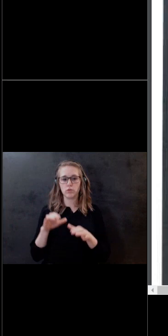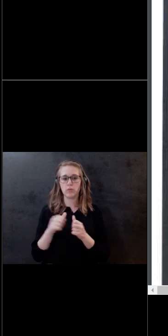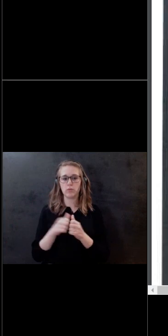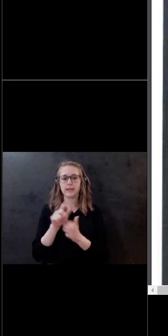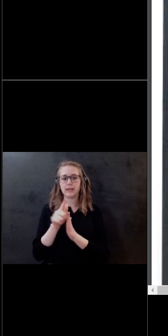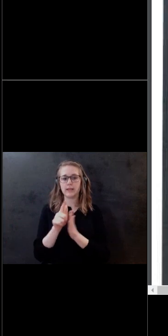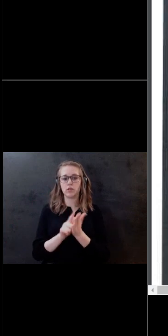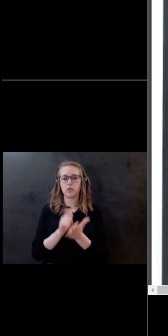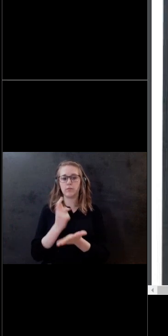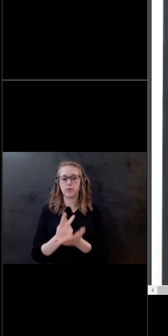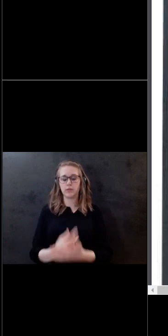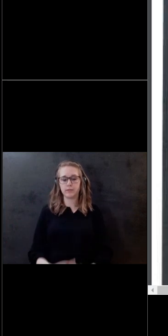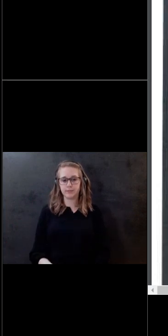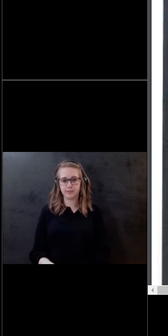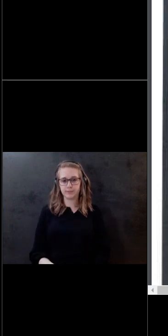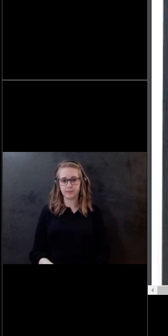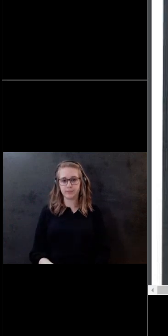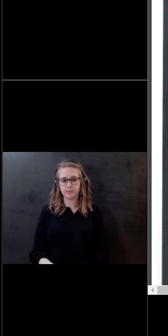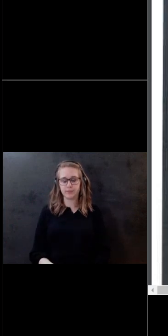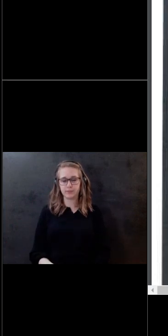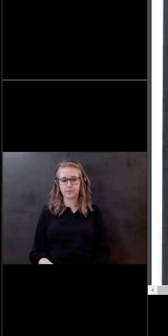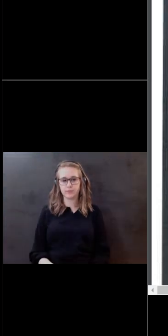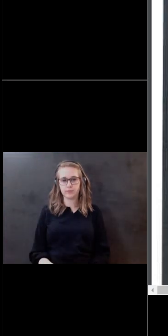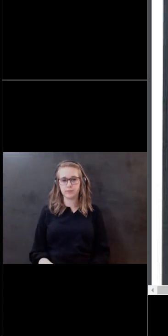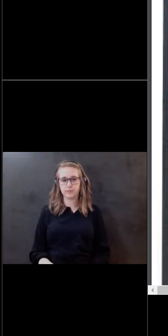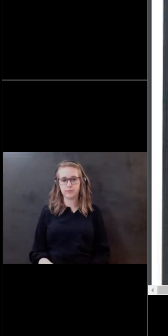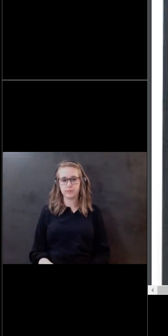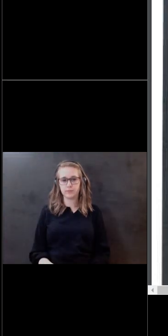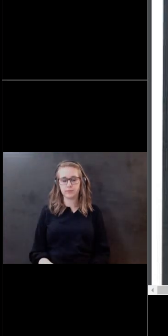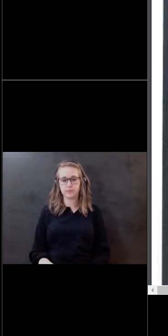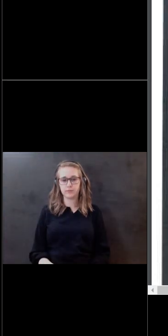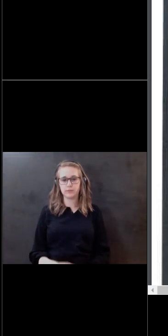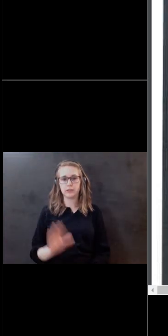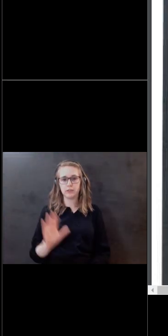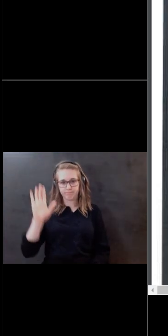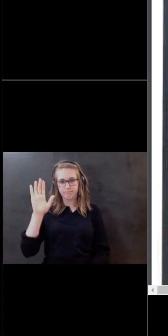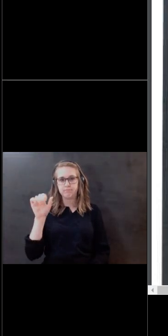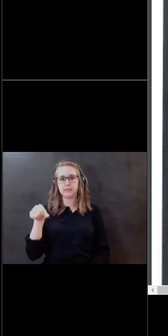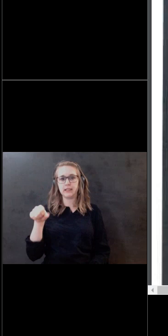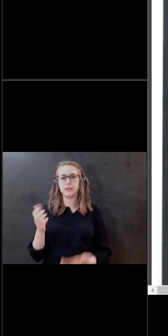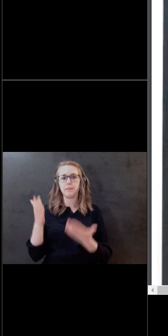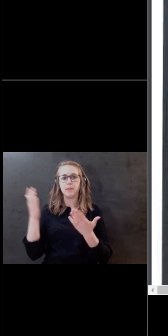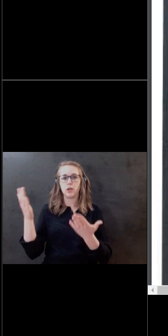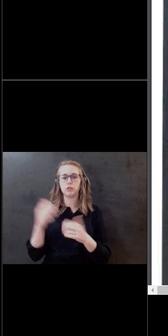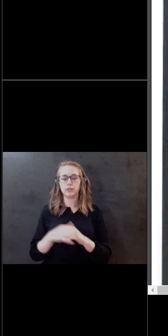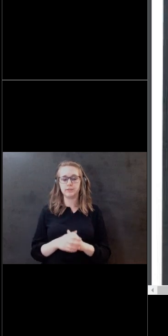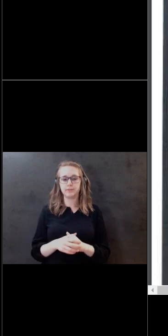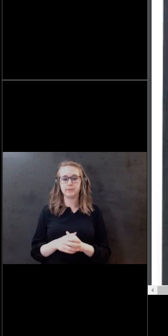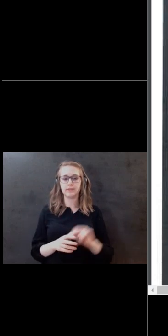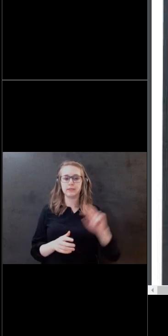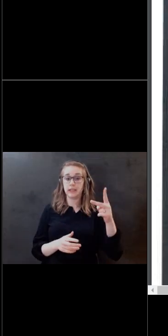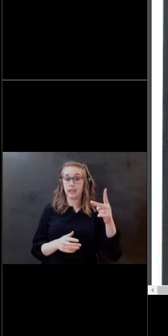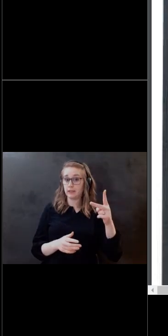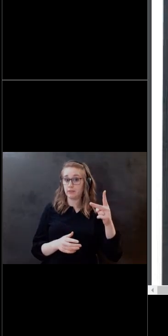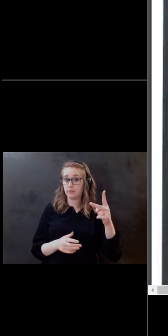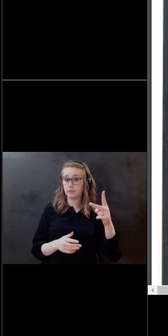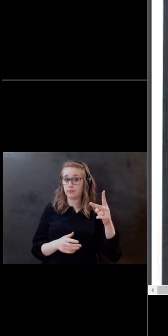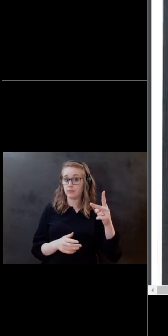for convenience. All right, may I have that motion? So move. There is a motion from board member Hay. Is there a second?